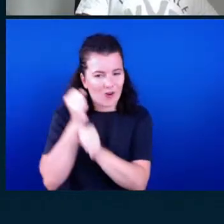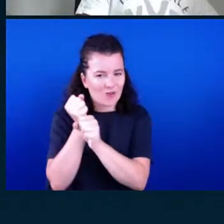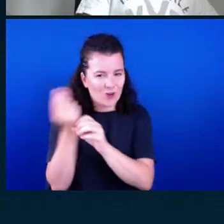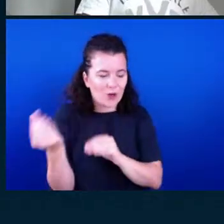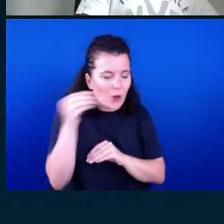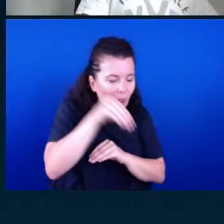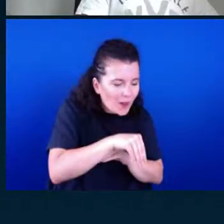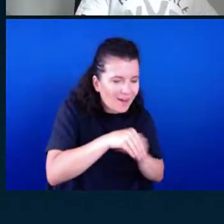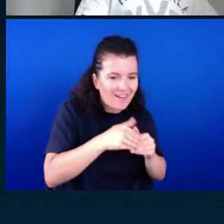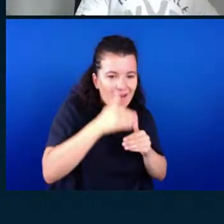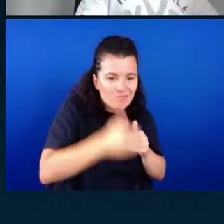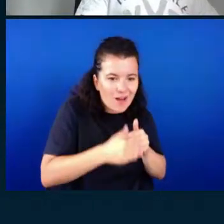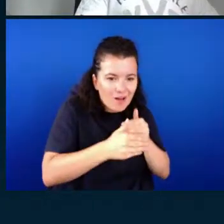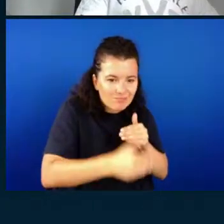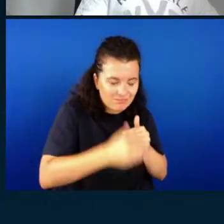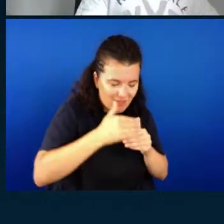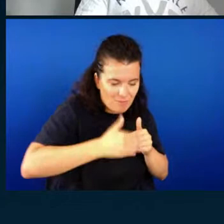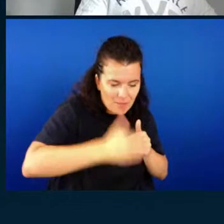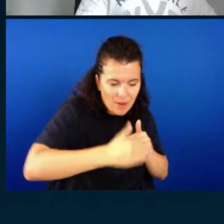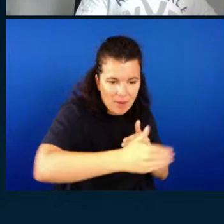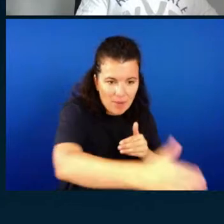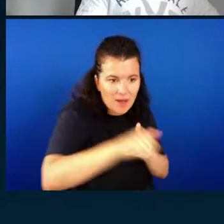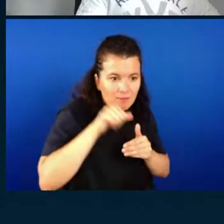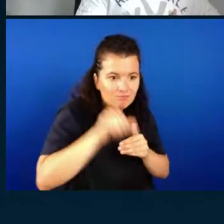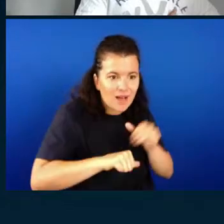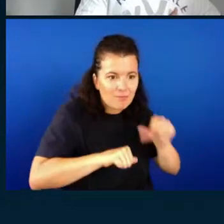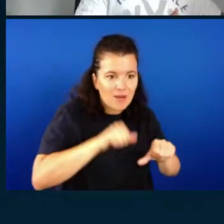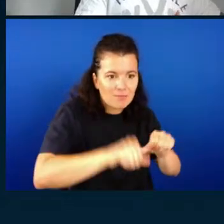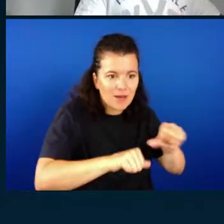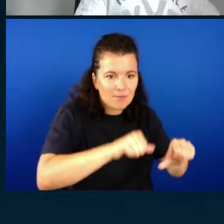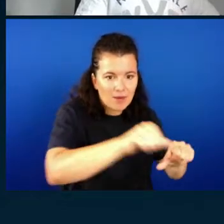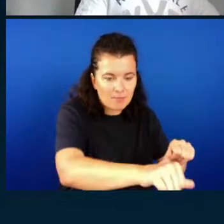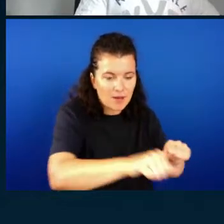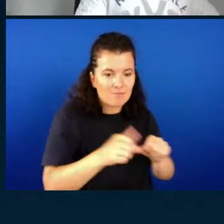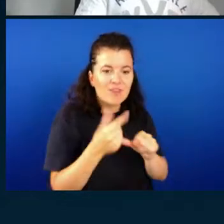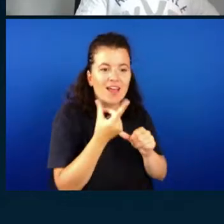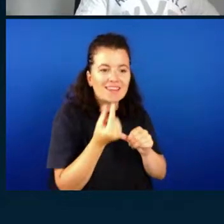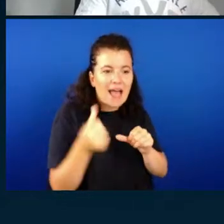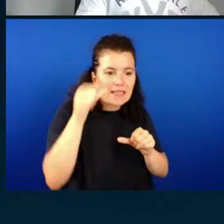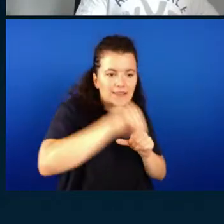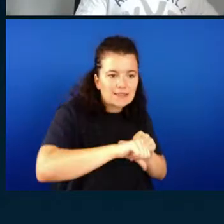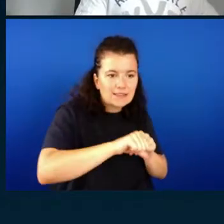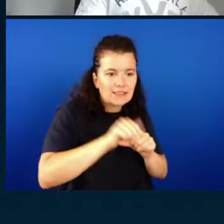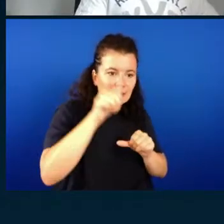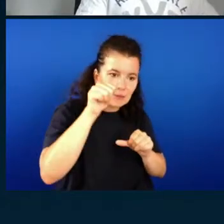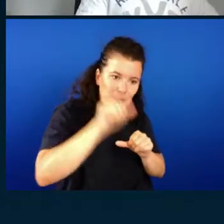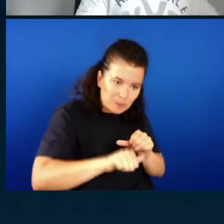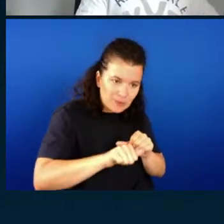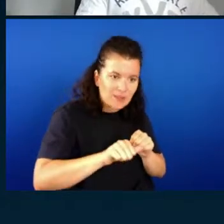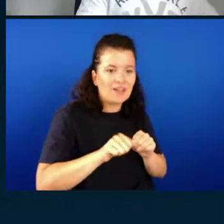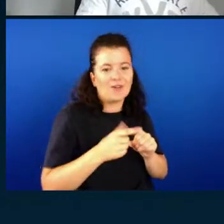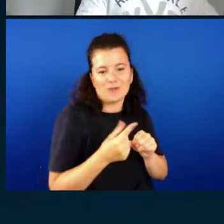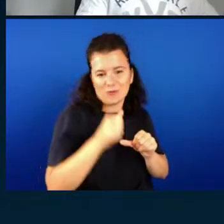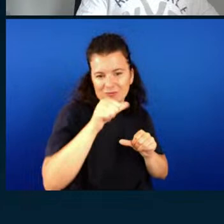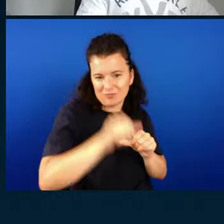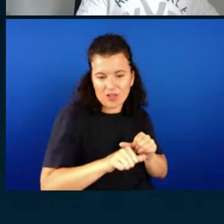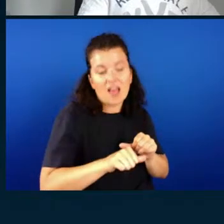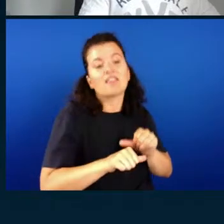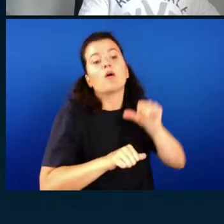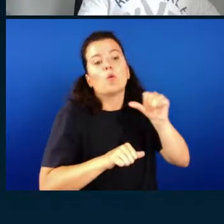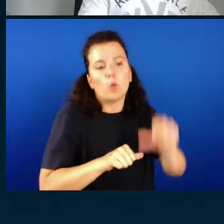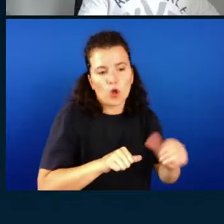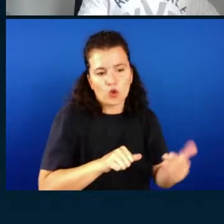And when we have more tasks, so a product in Azure service, each